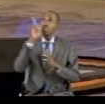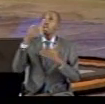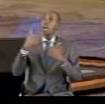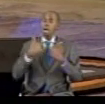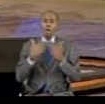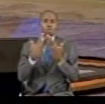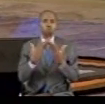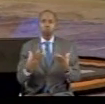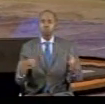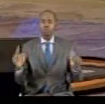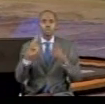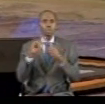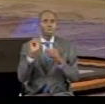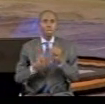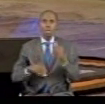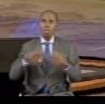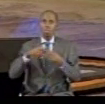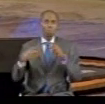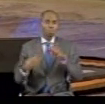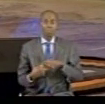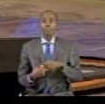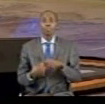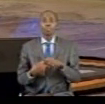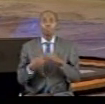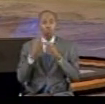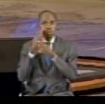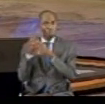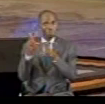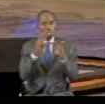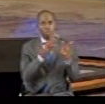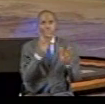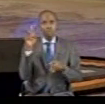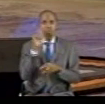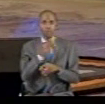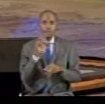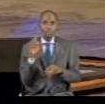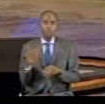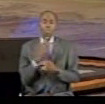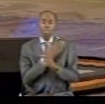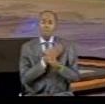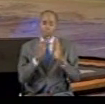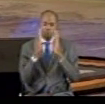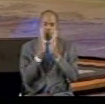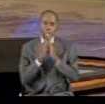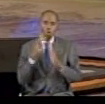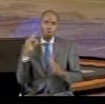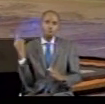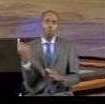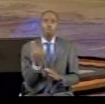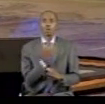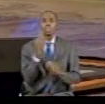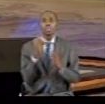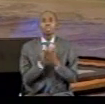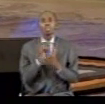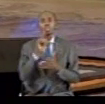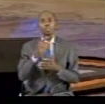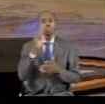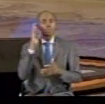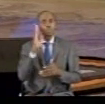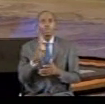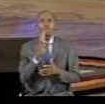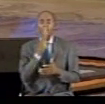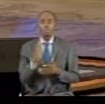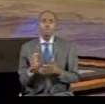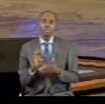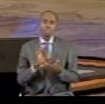every problem. Watch ye therefore and pray always that ye may be accounted